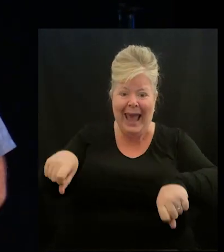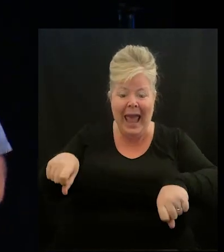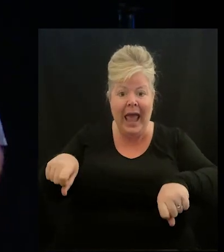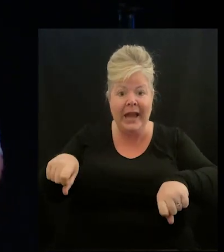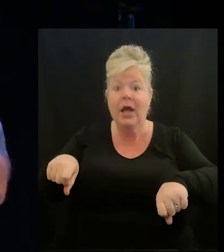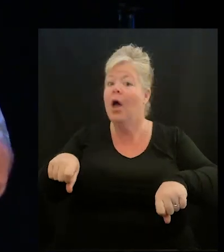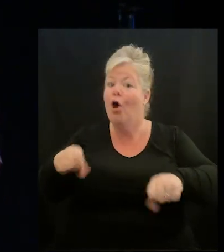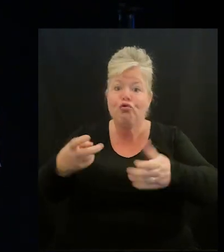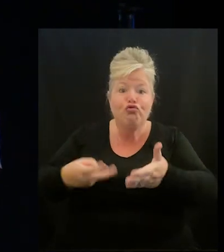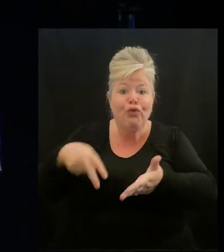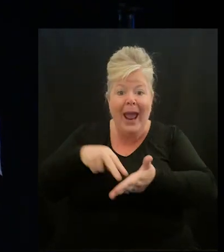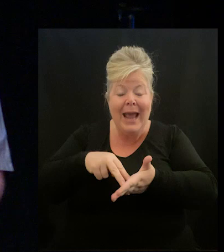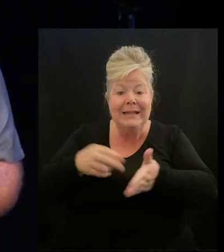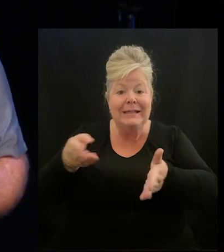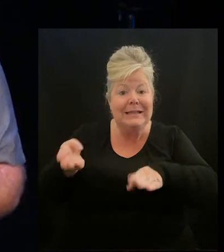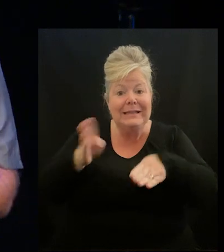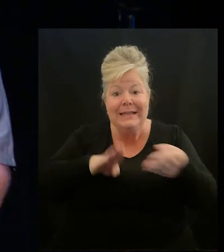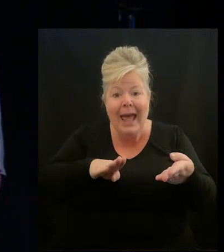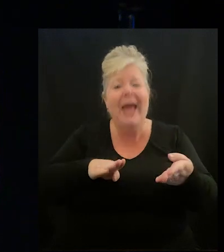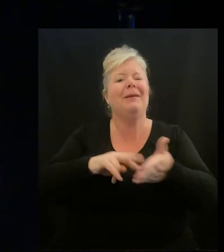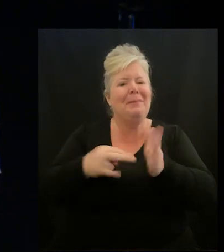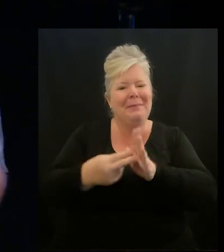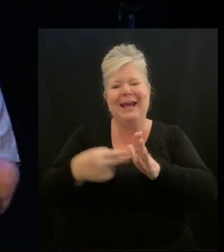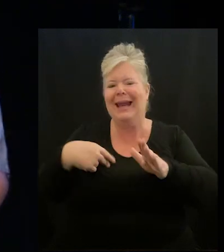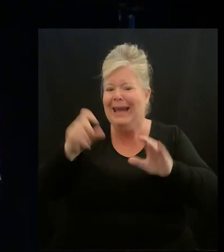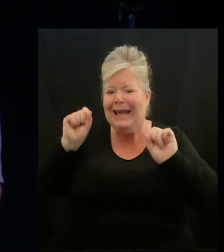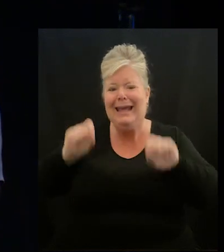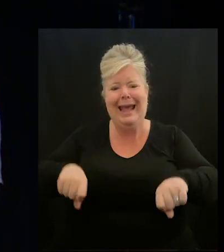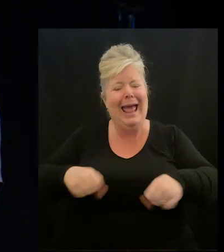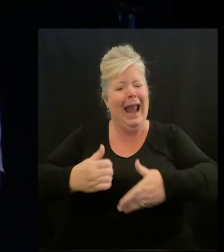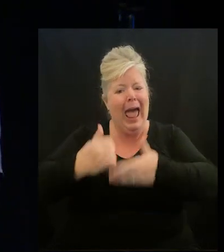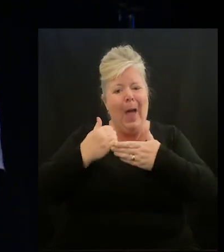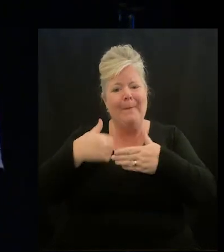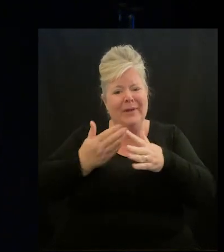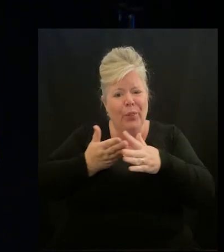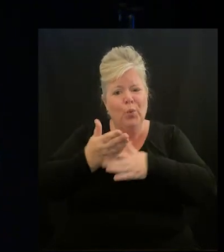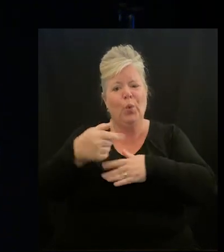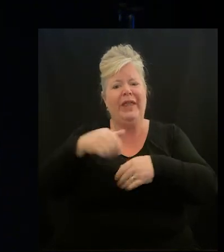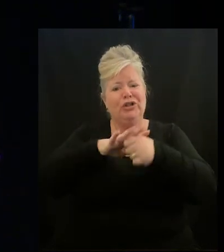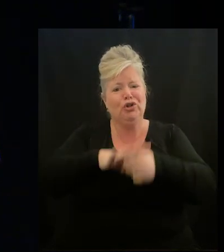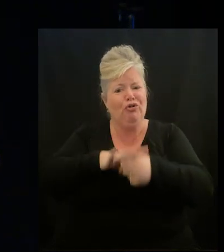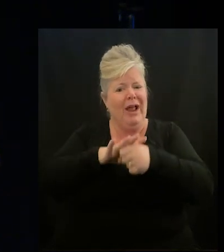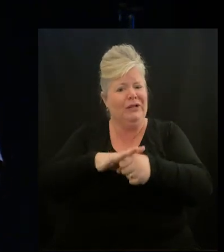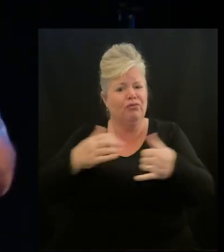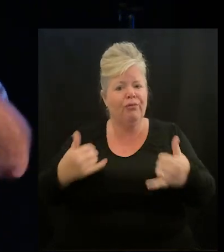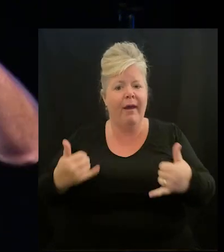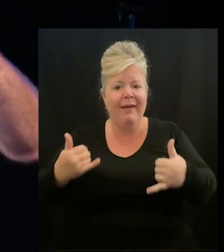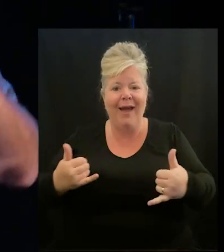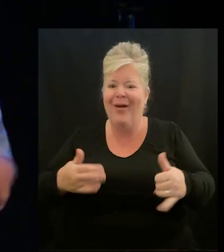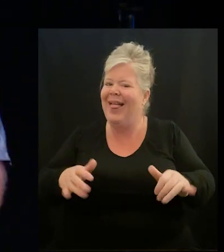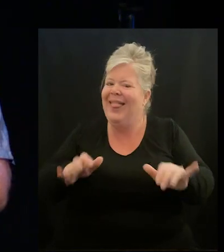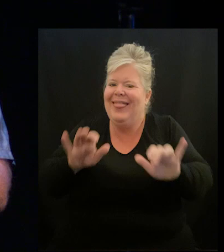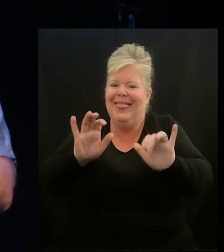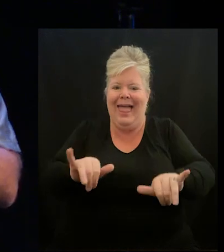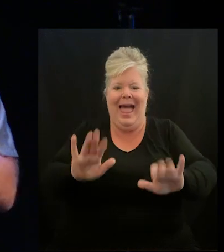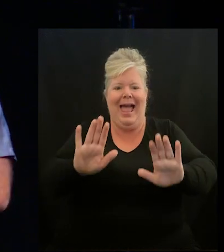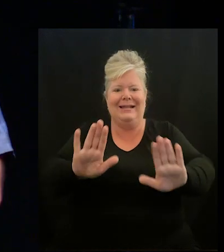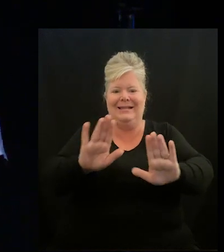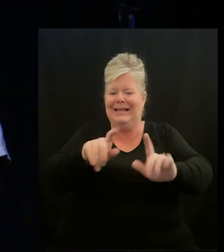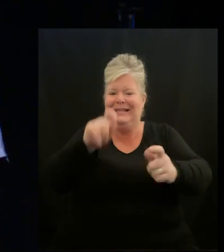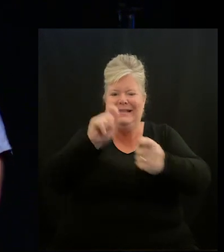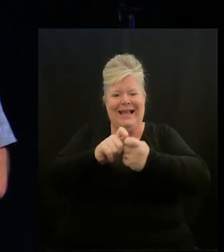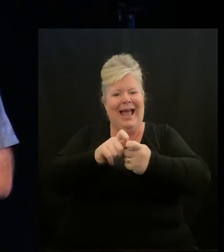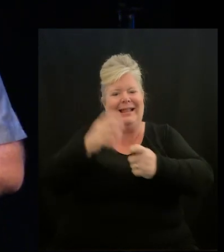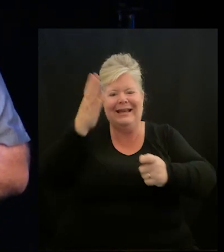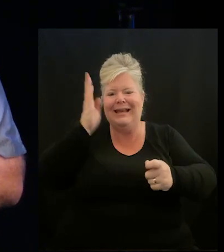raise the dead, he has the capability to get me through this pressure-packed situation that I'm facing. And that's exactly what